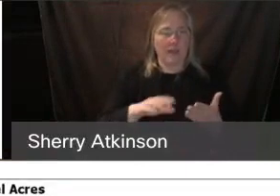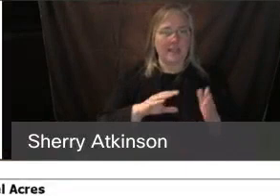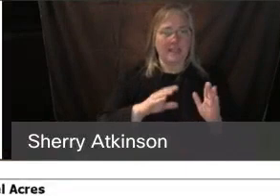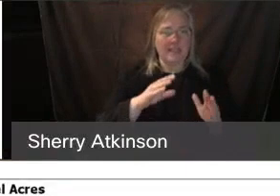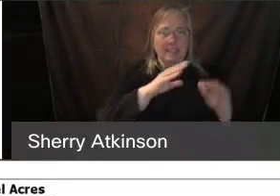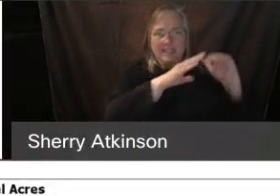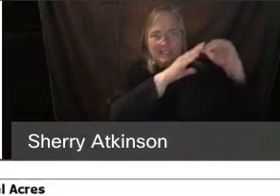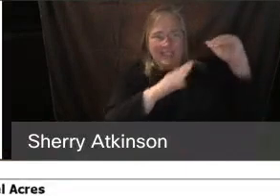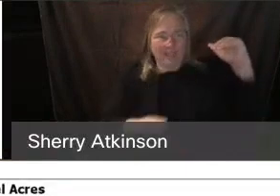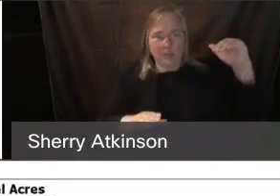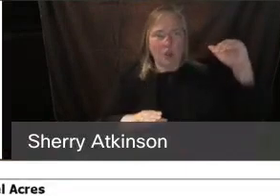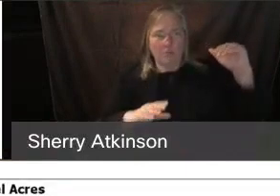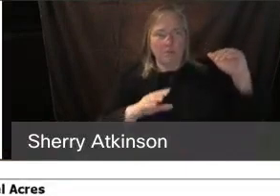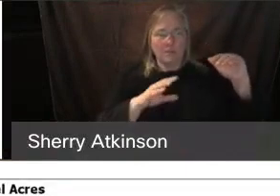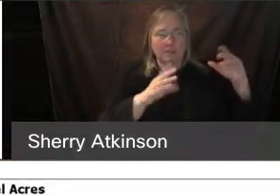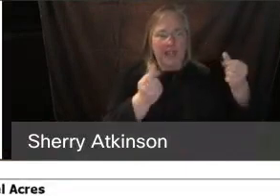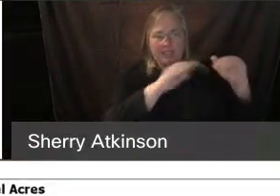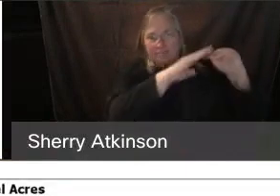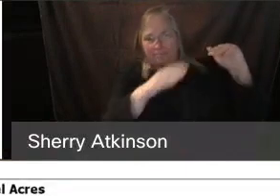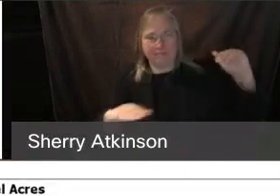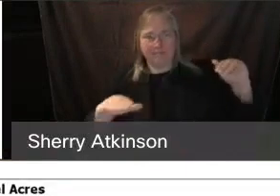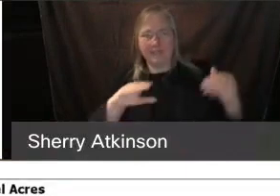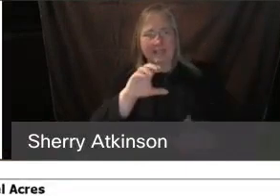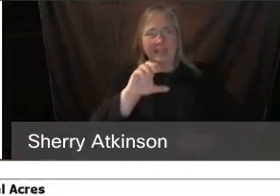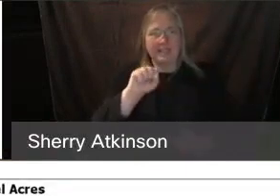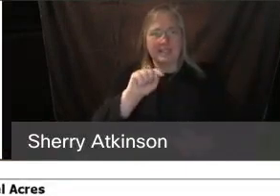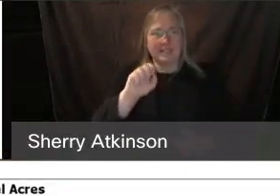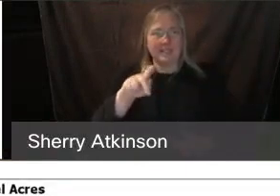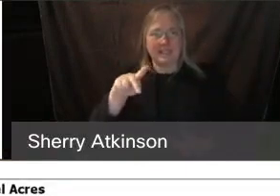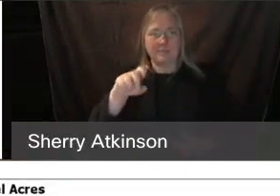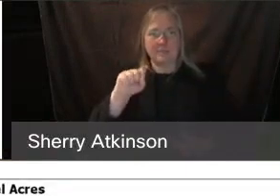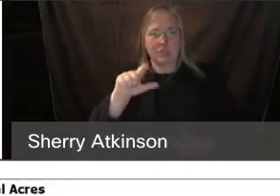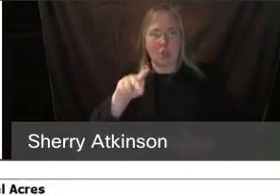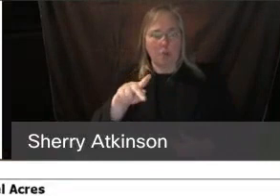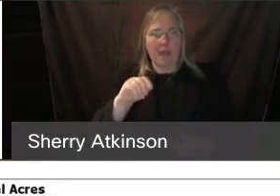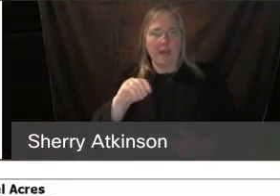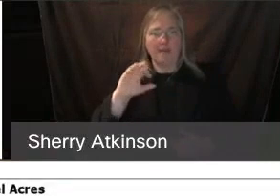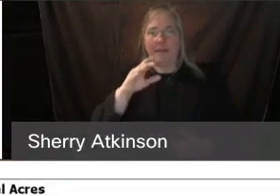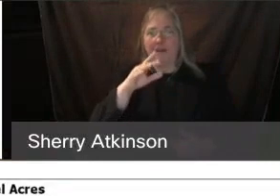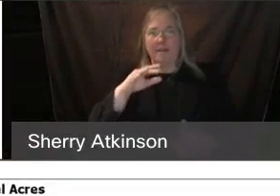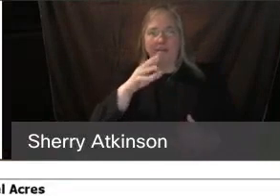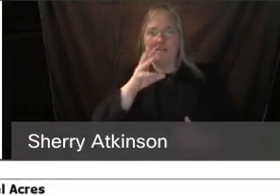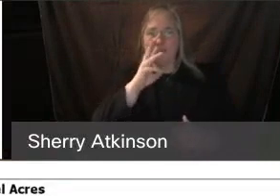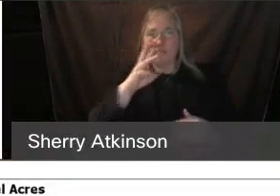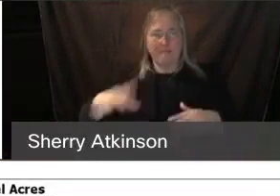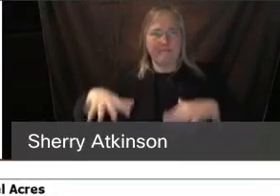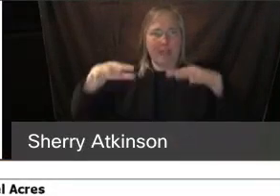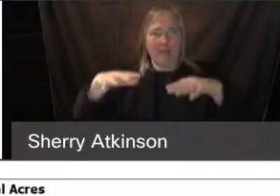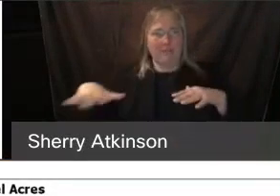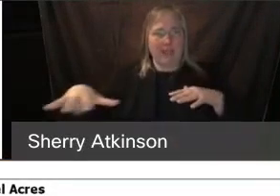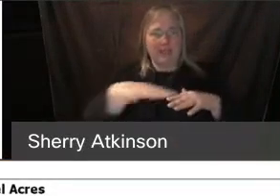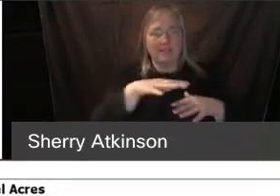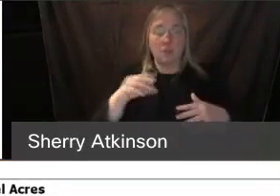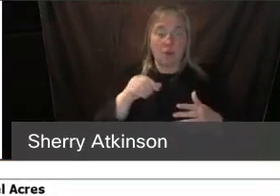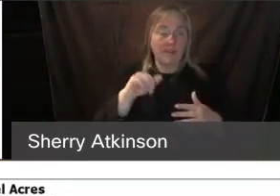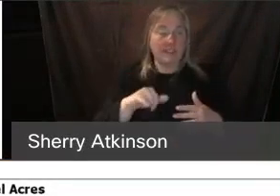those. This list also, just to keep in mind that this is basically raw land. So to determine whether or